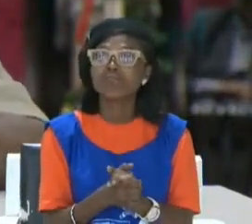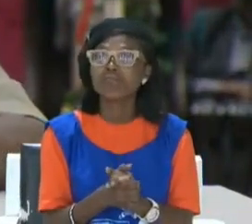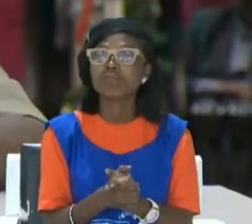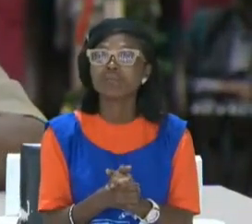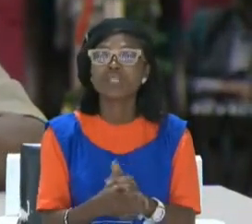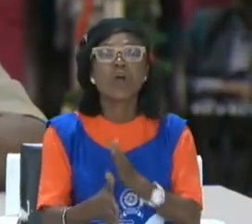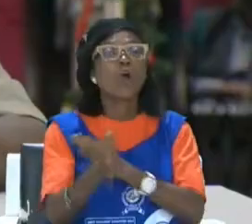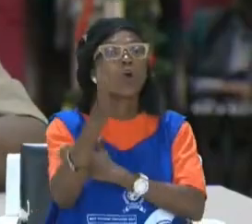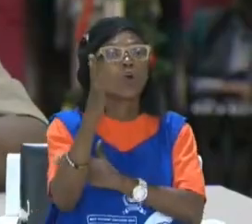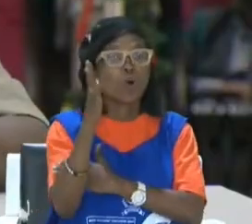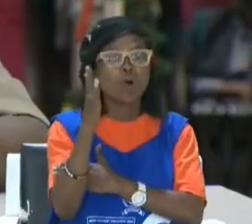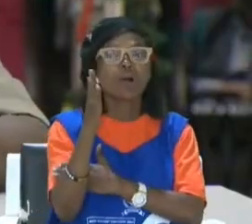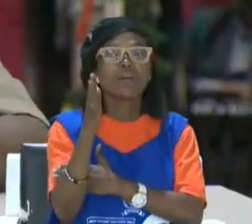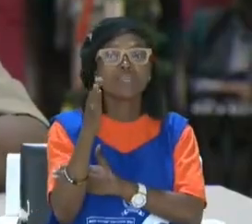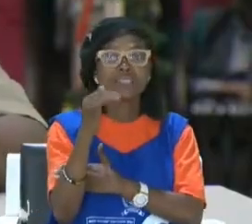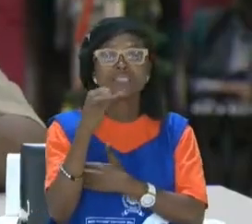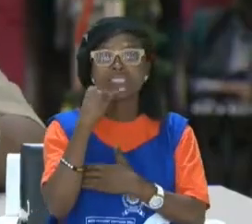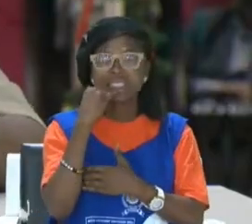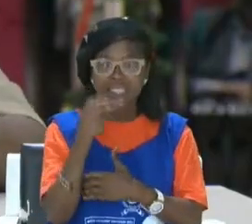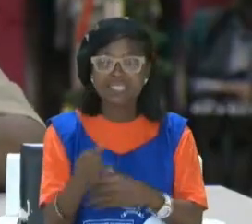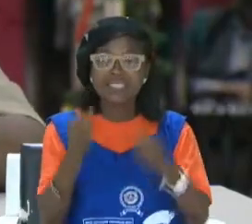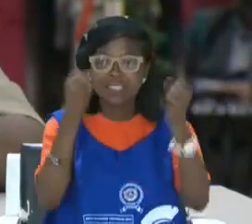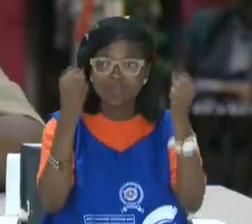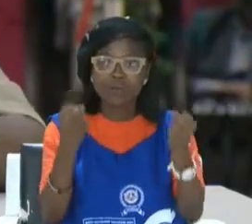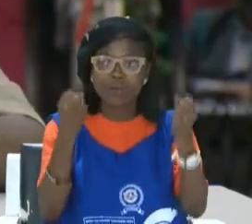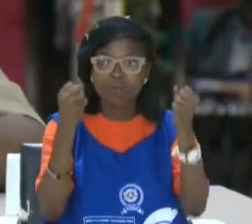God is sovereign.